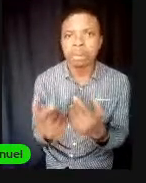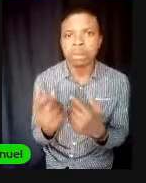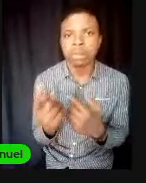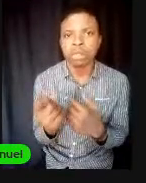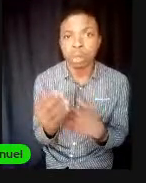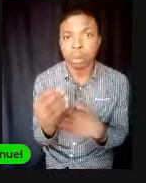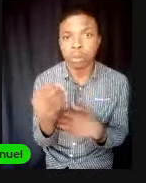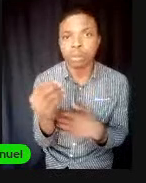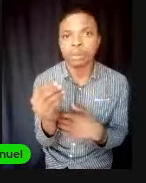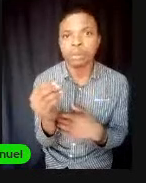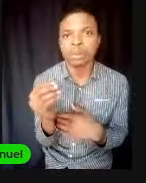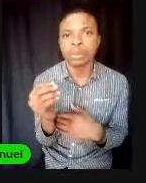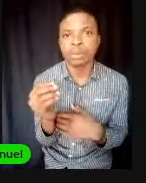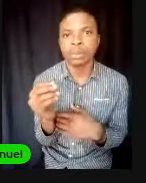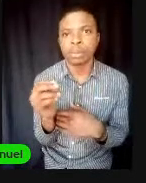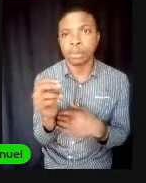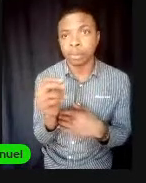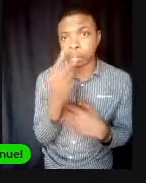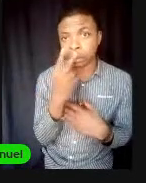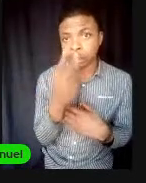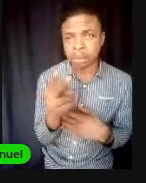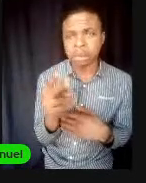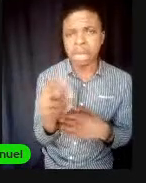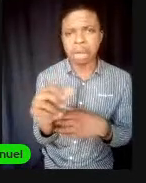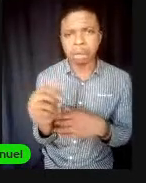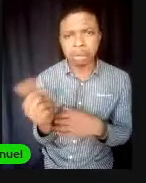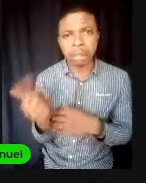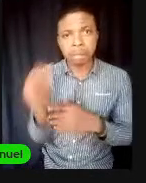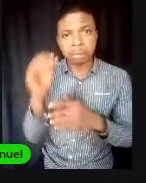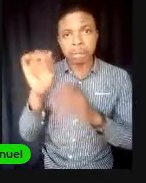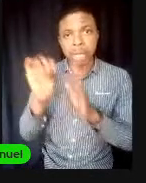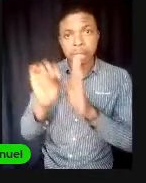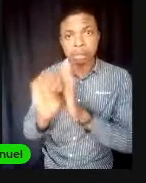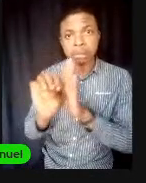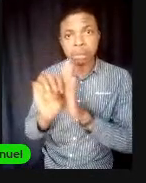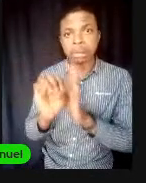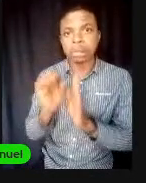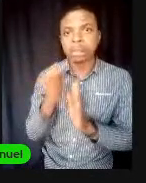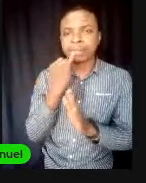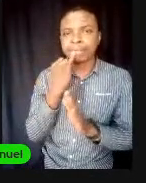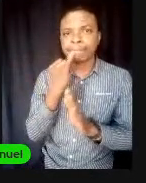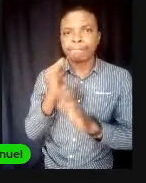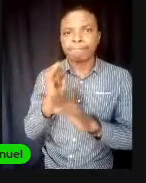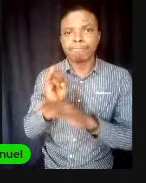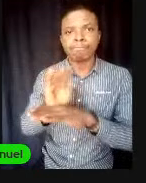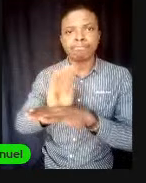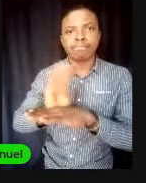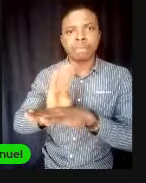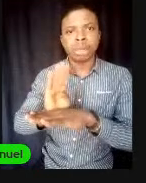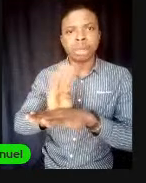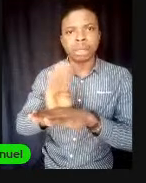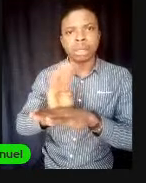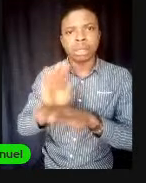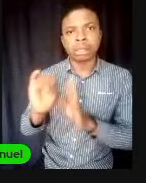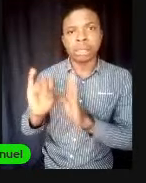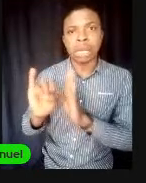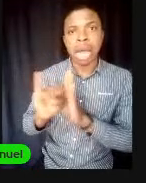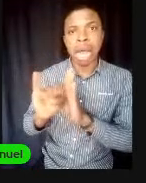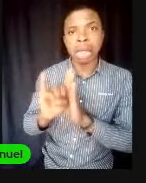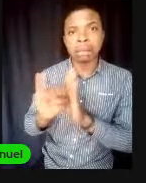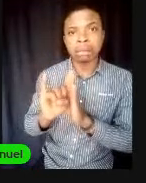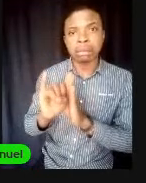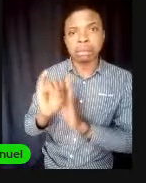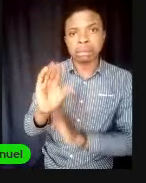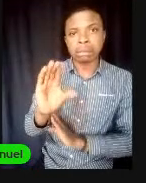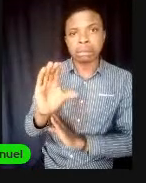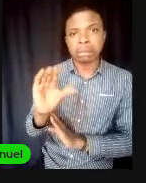This is an award. You can design an award. This is a business card. This is just the back cover of a card. Okay. This is a flyer, and